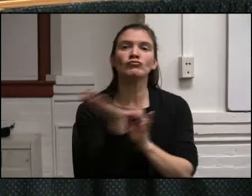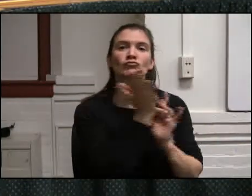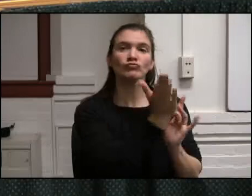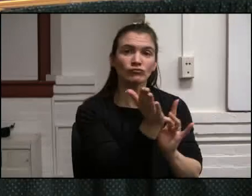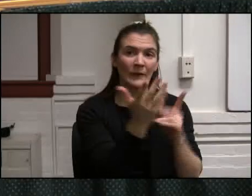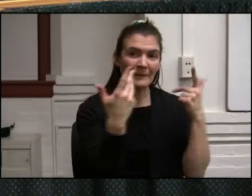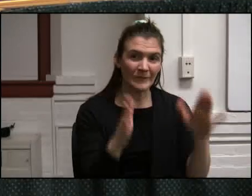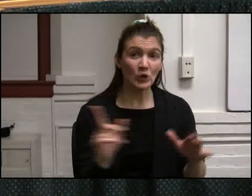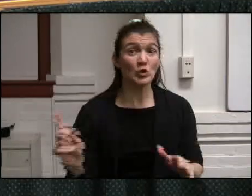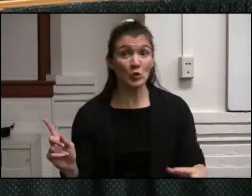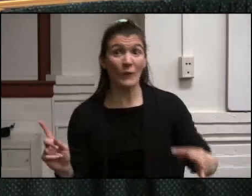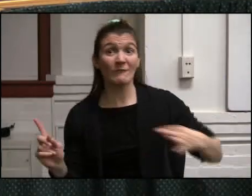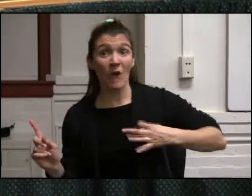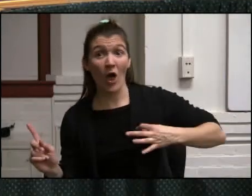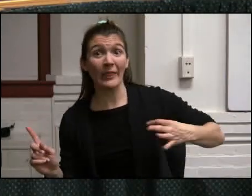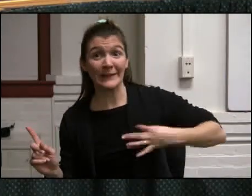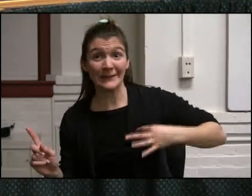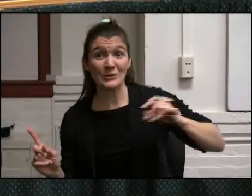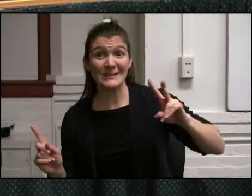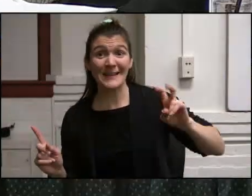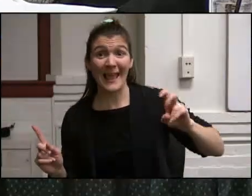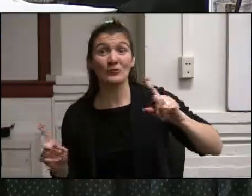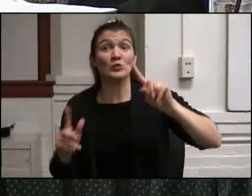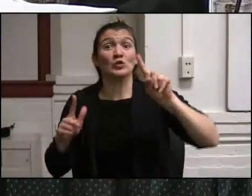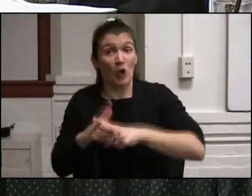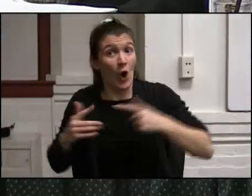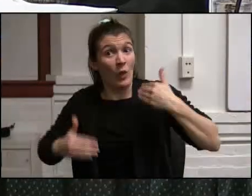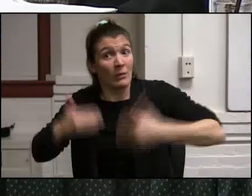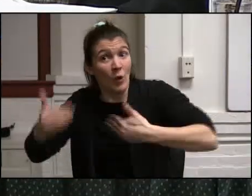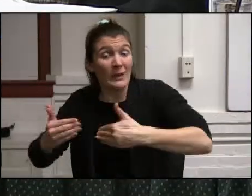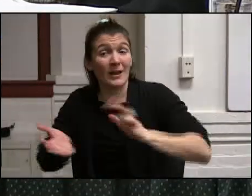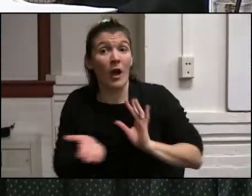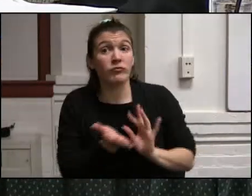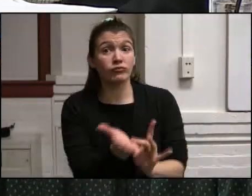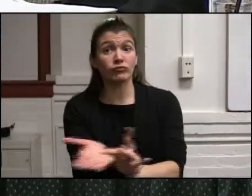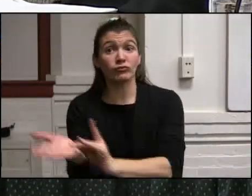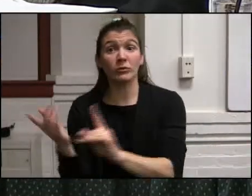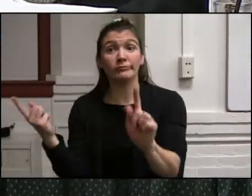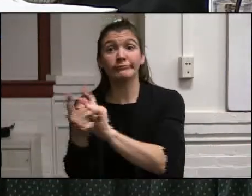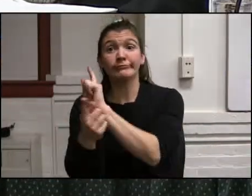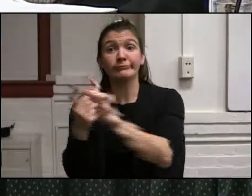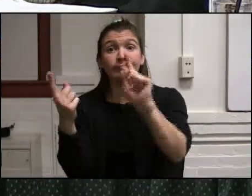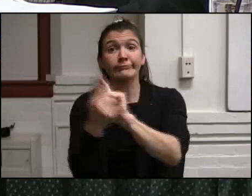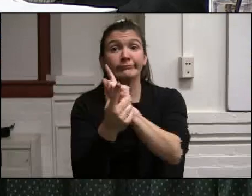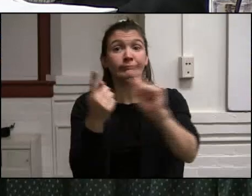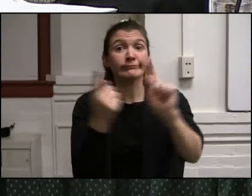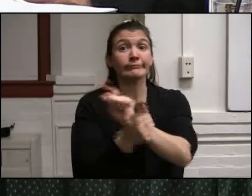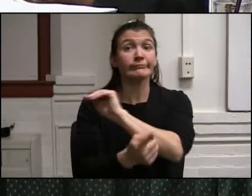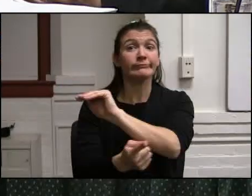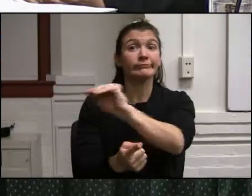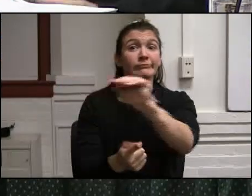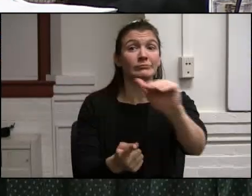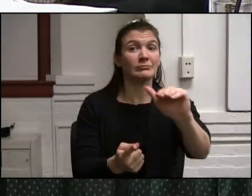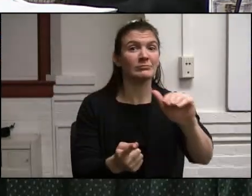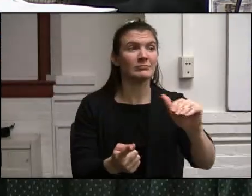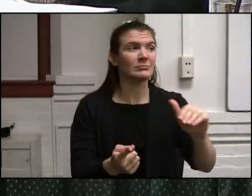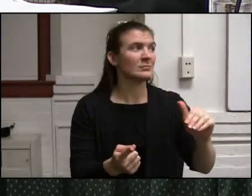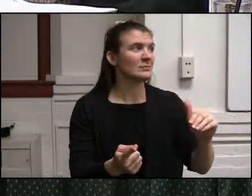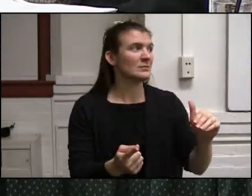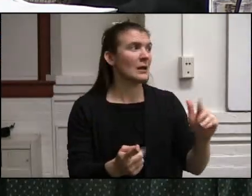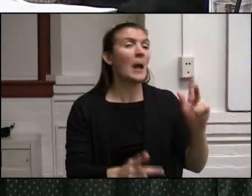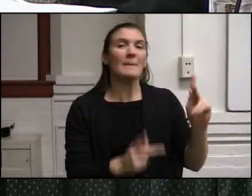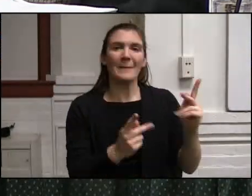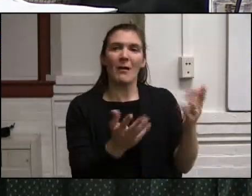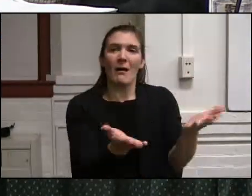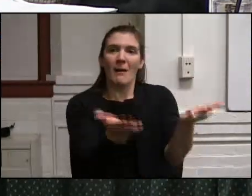you actually volunteered to get the ball rolling, speaking to people, and it seemed... And having people come in and